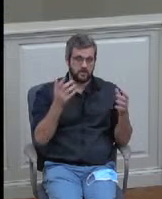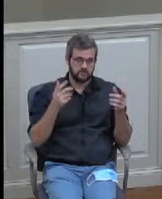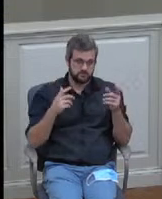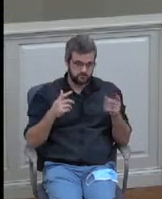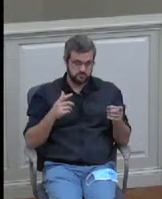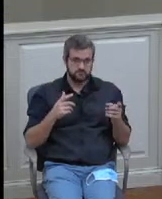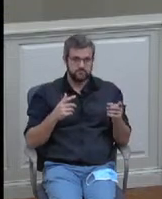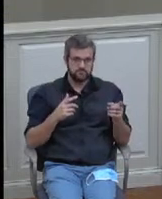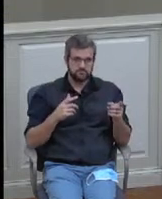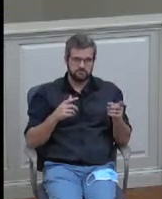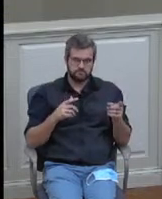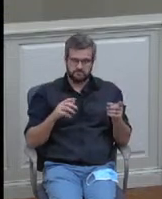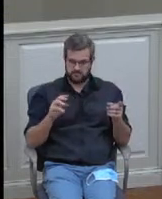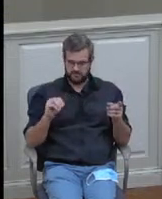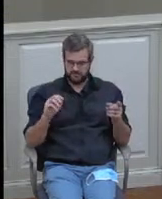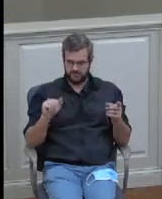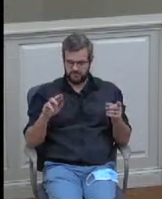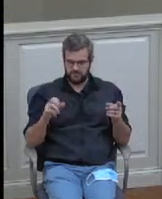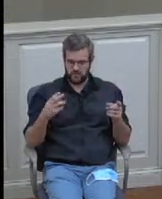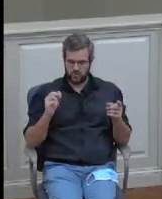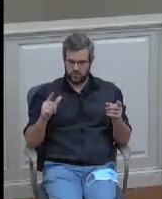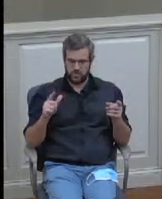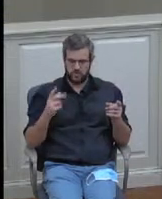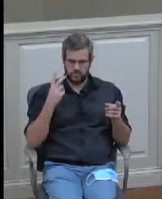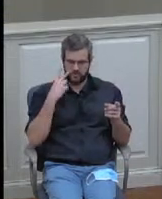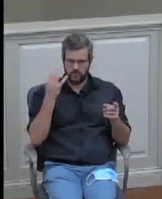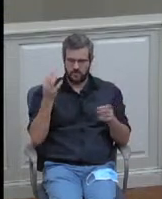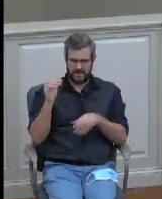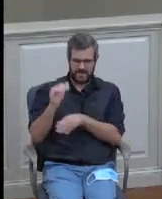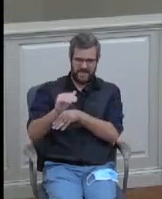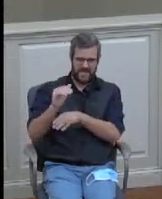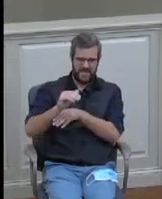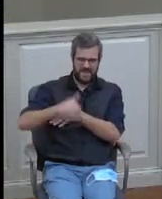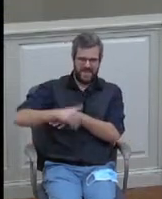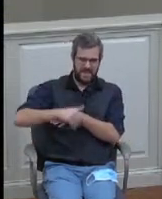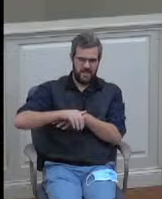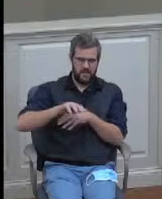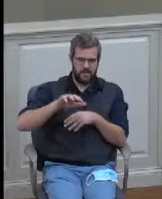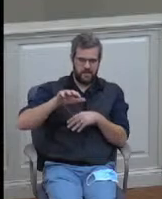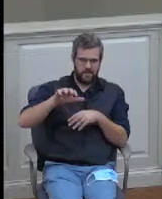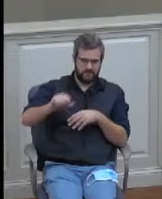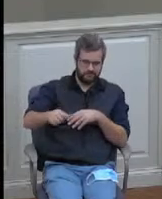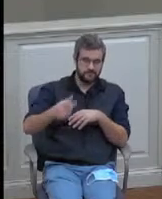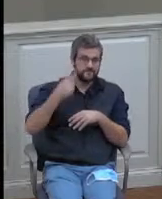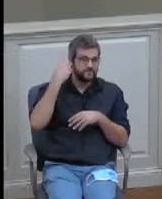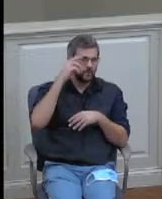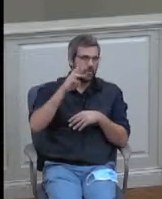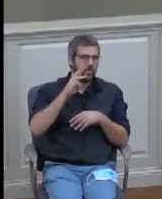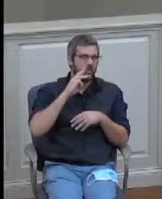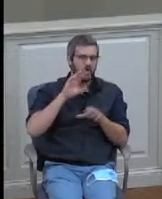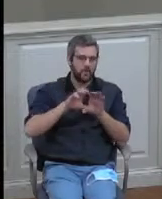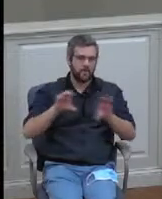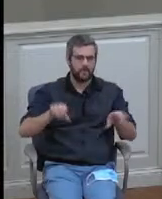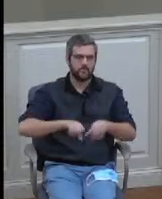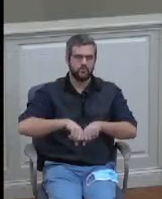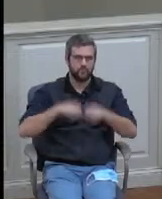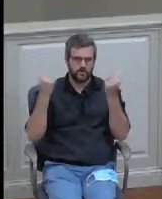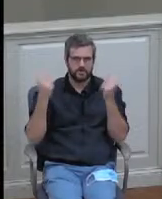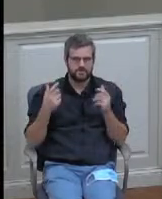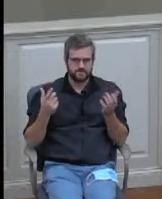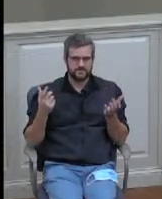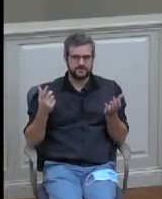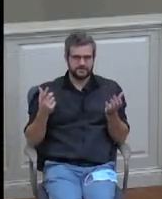we did catch Marshall out Friday night late to get in a pretty good-sized water main break, and so Yeah.